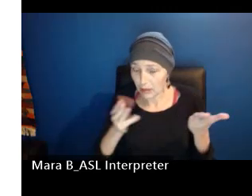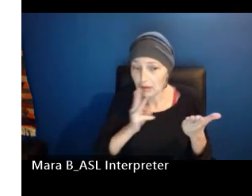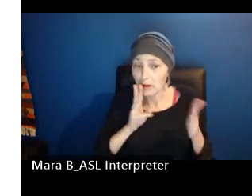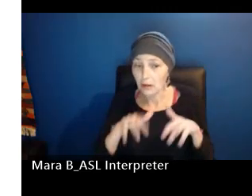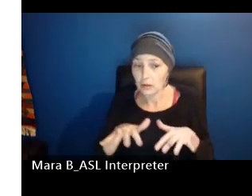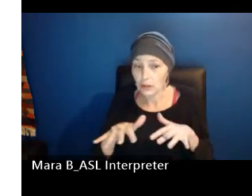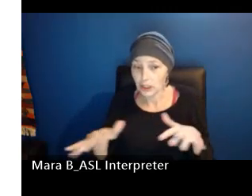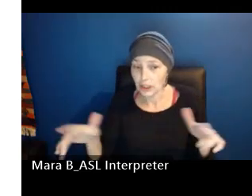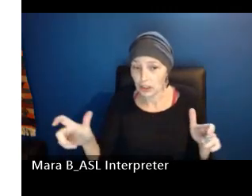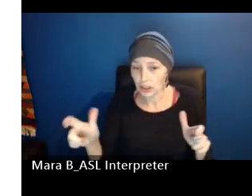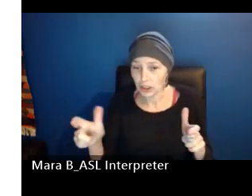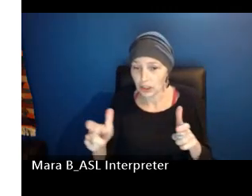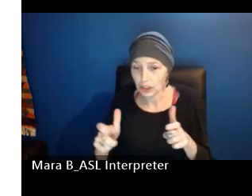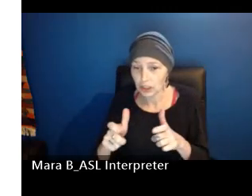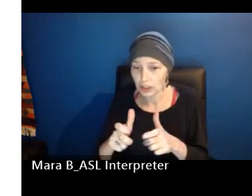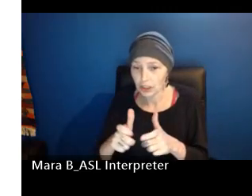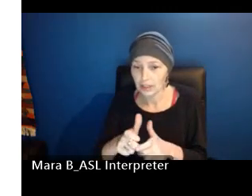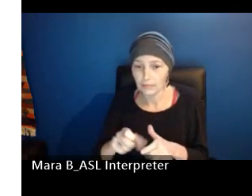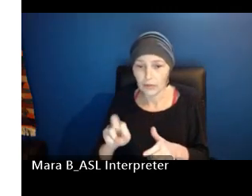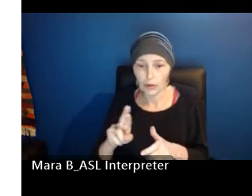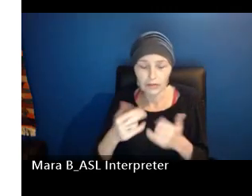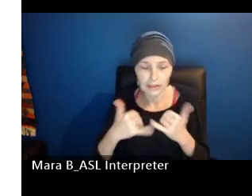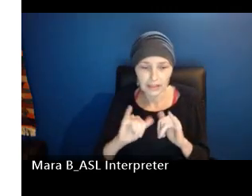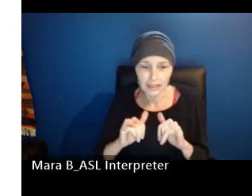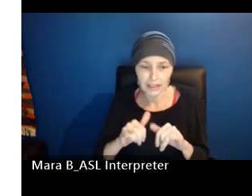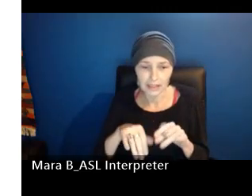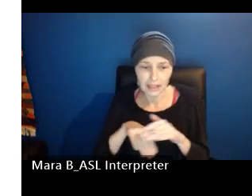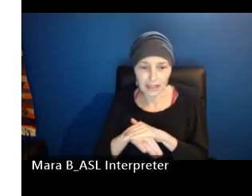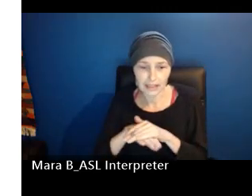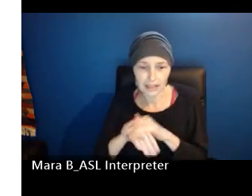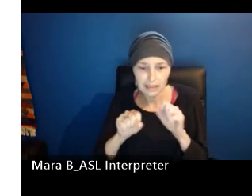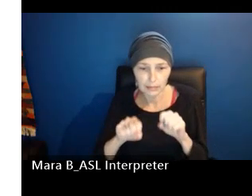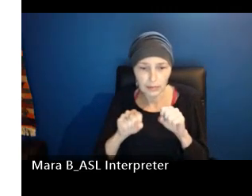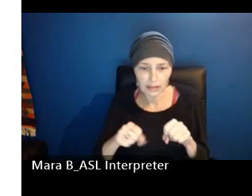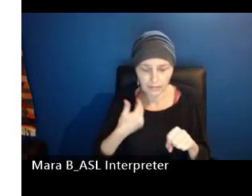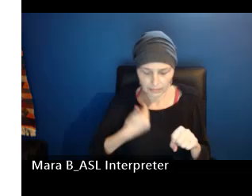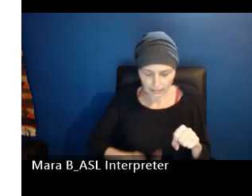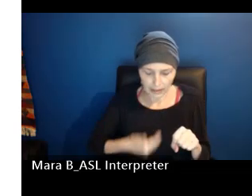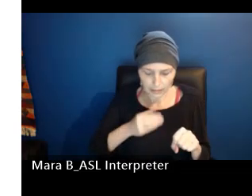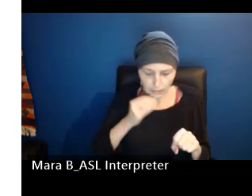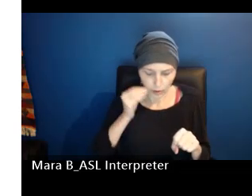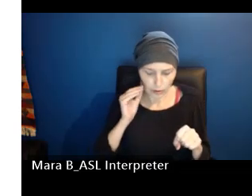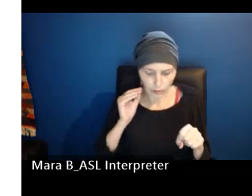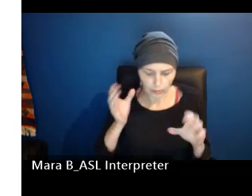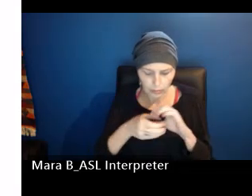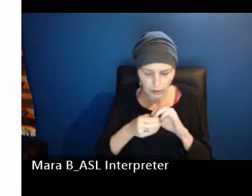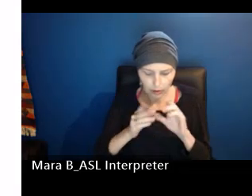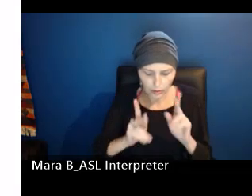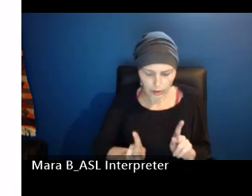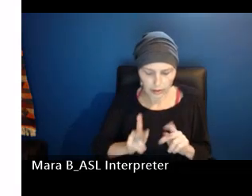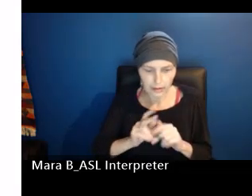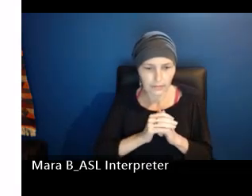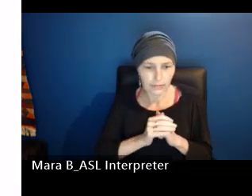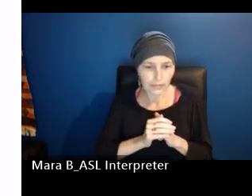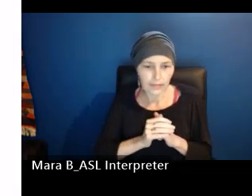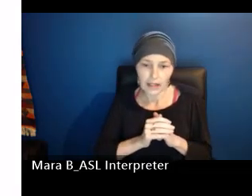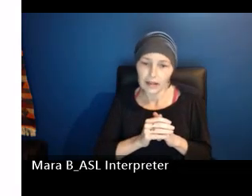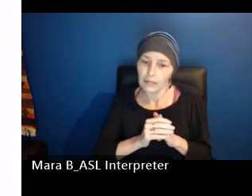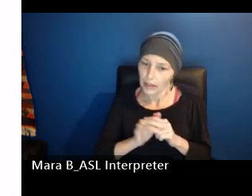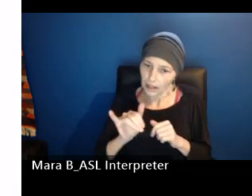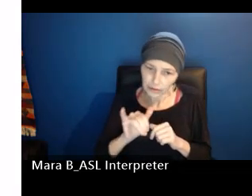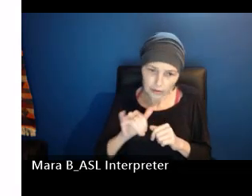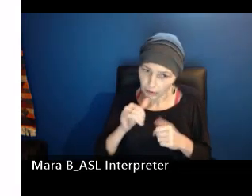much accessible to all of us. As being a homeowner and also being somebody who doesn't have a lot of money, I